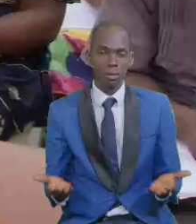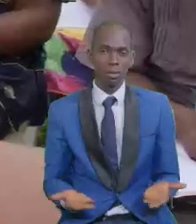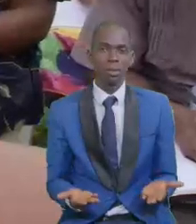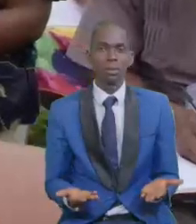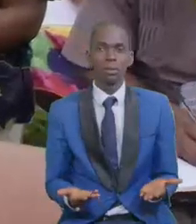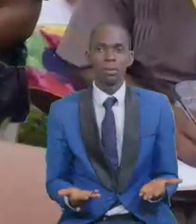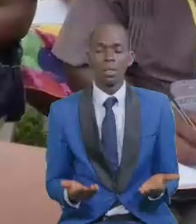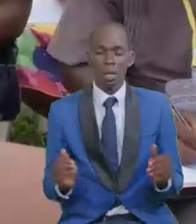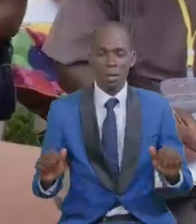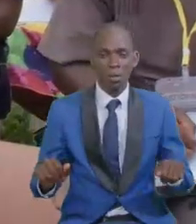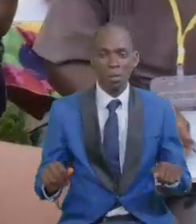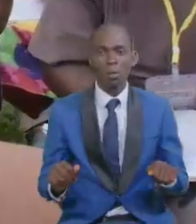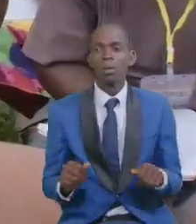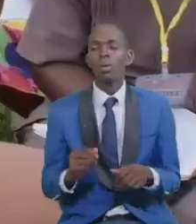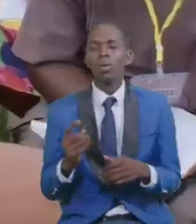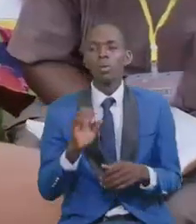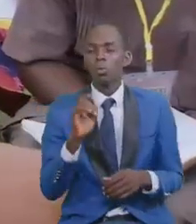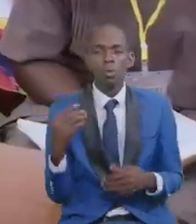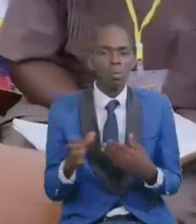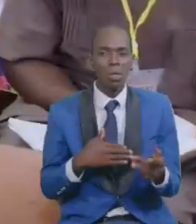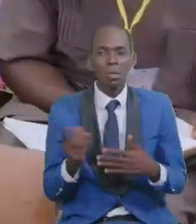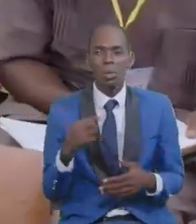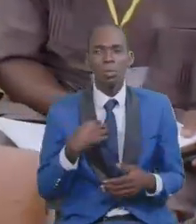Wherever we are and whatever we are called to do,